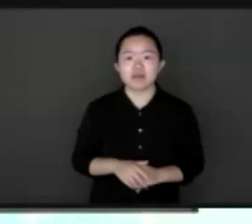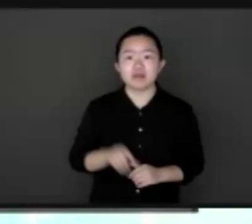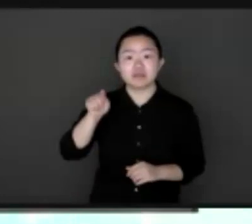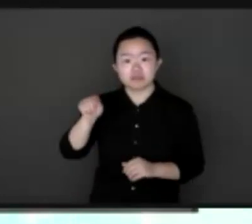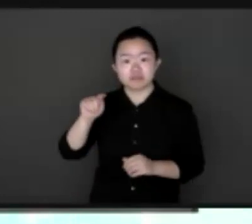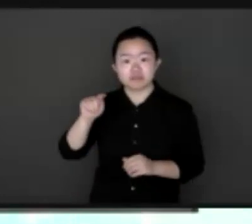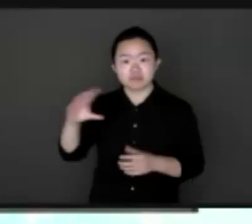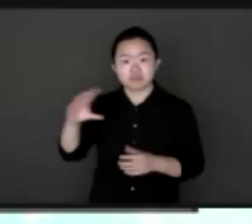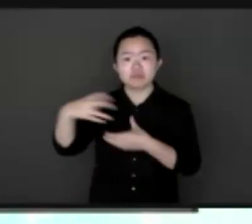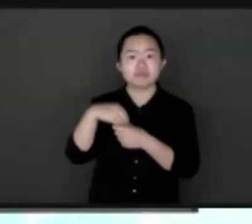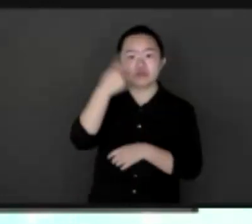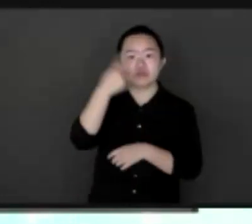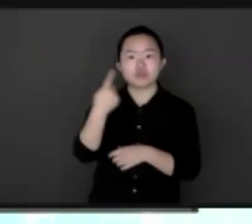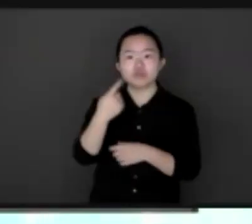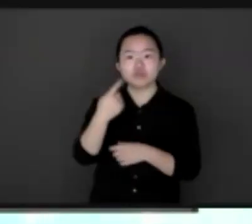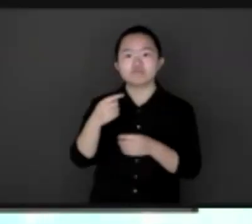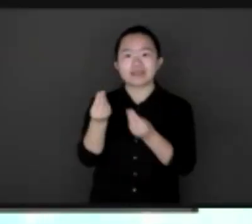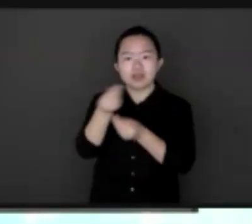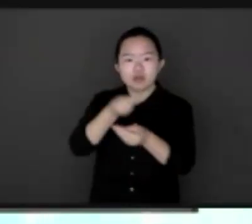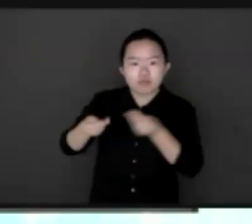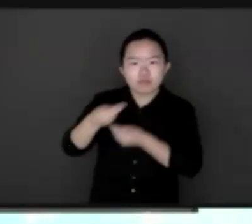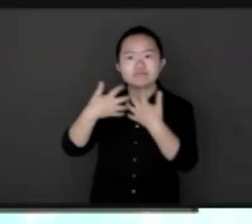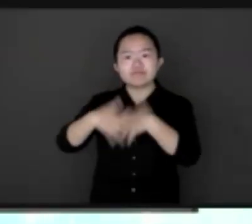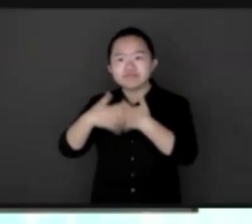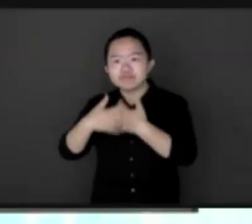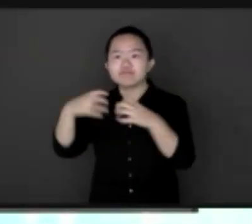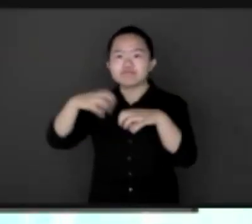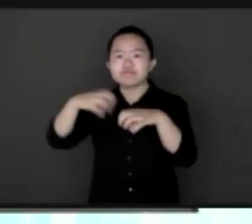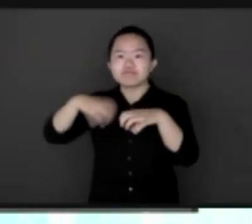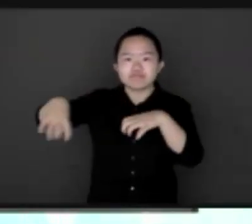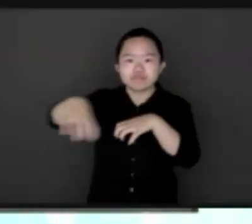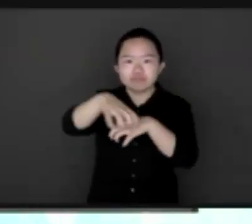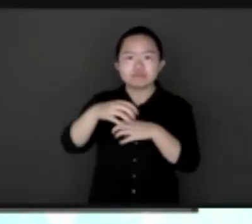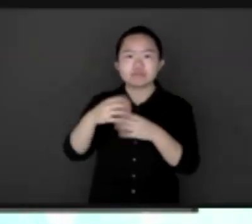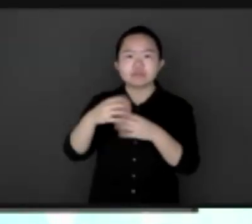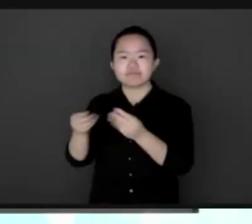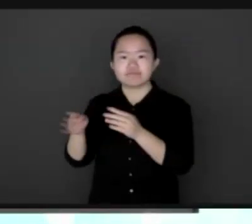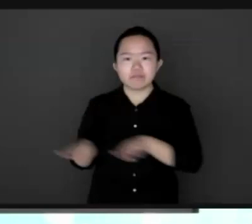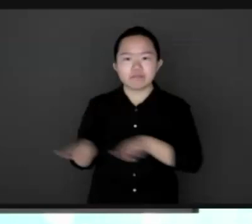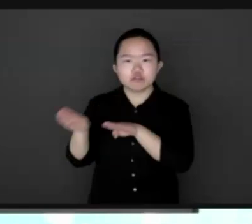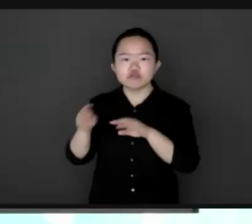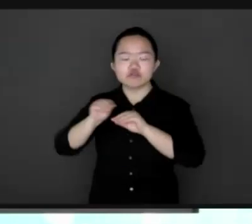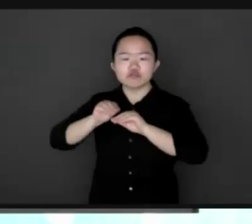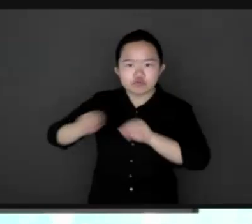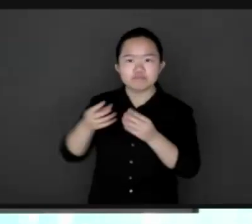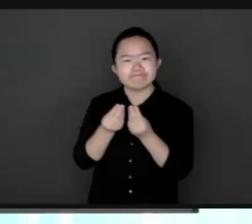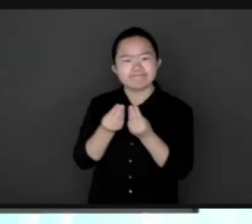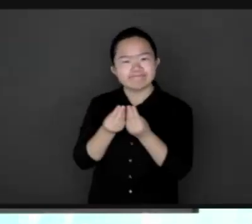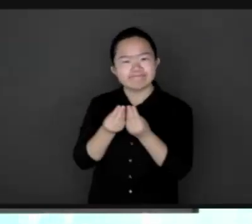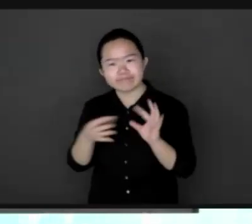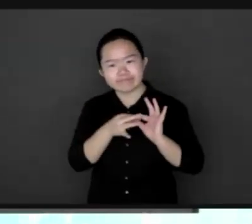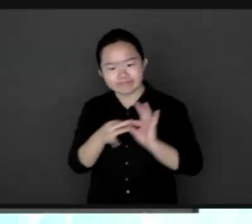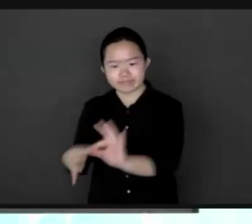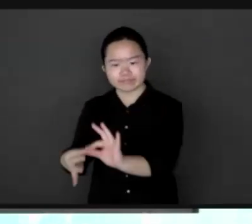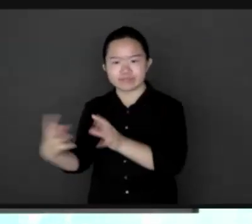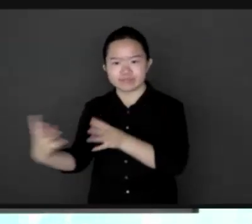provide your product or service to the market. All of those economic operators, no matter if they are private or public or whatever, are